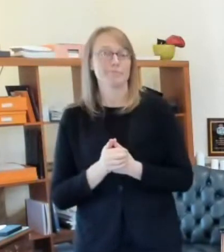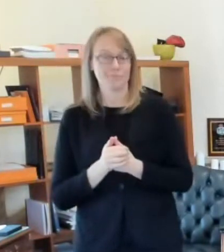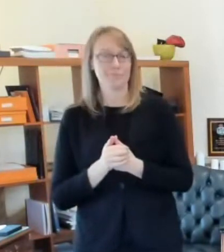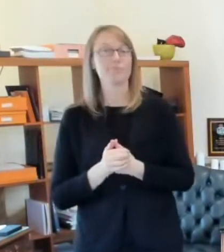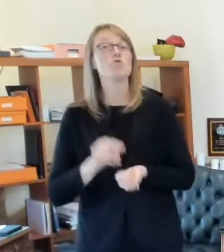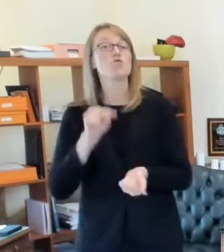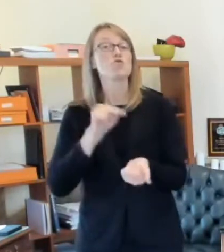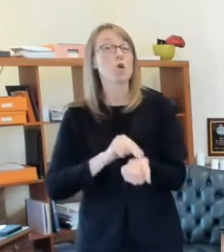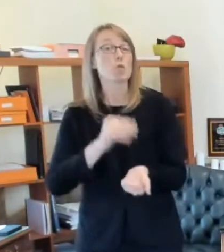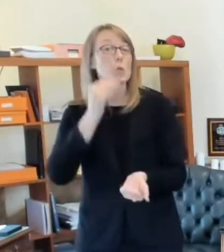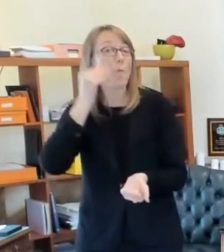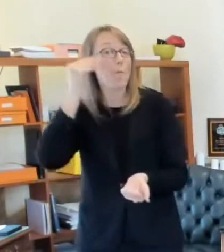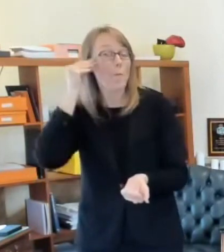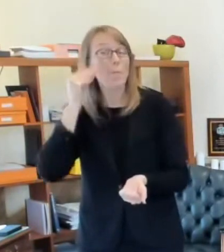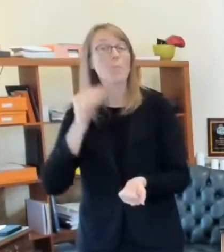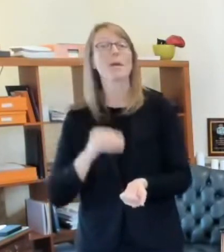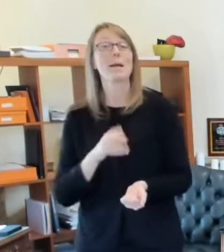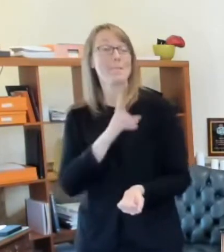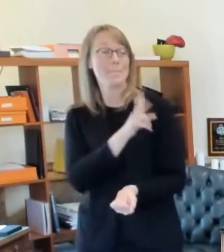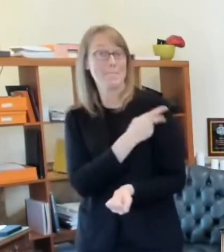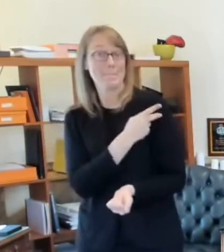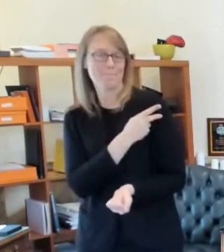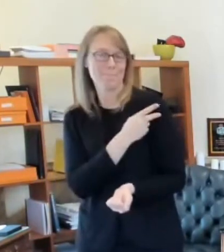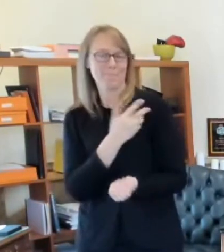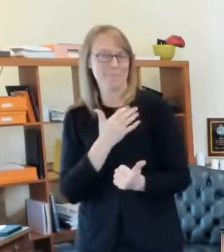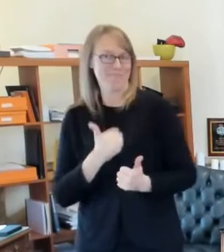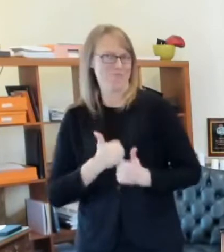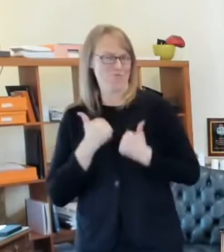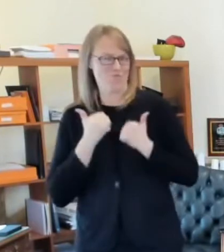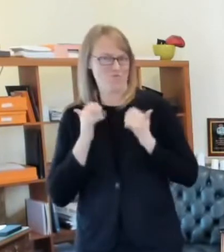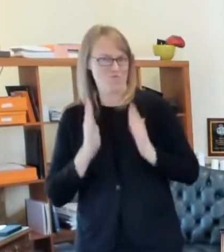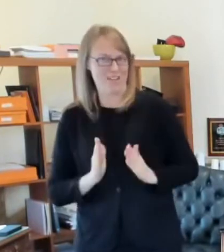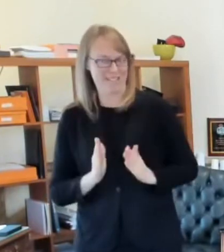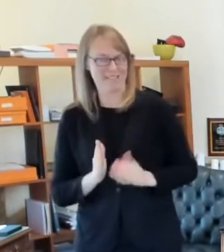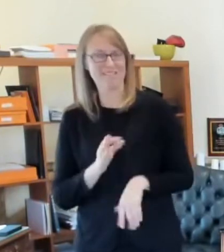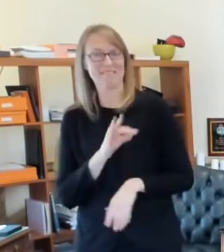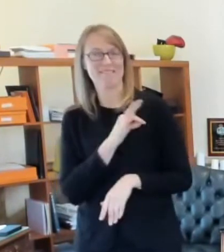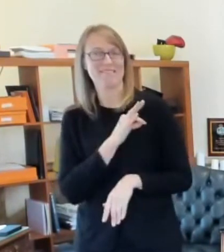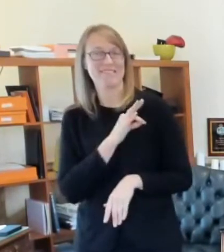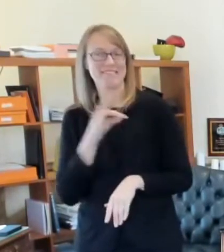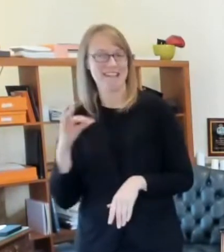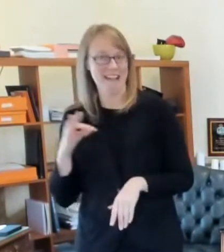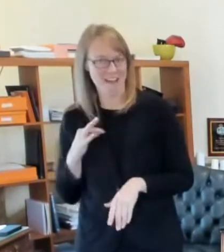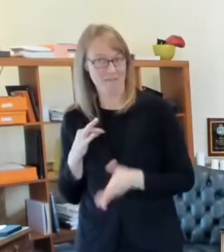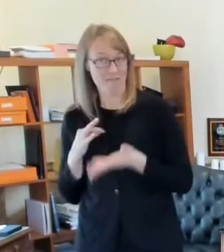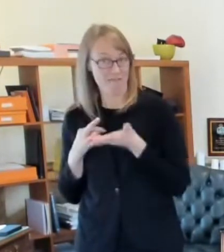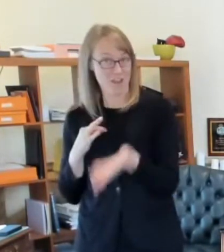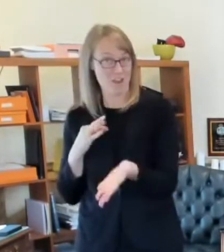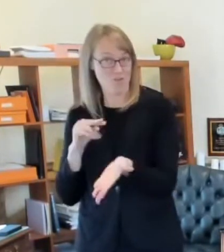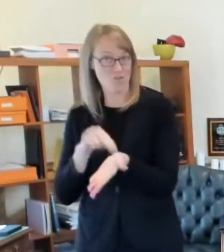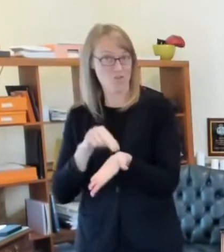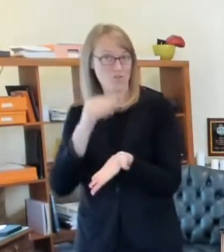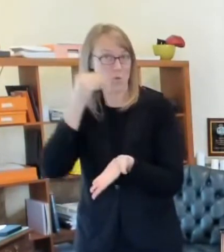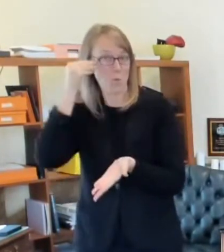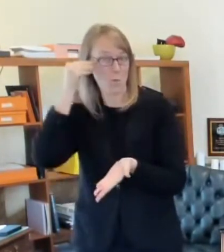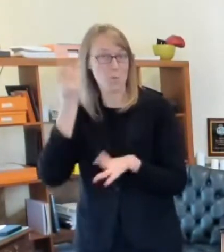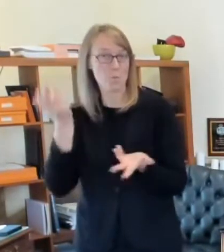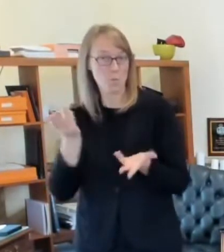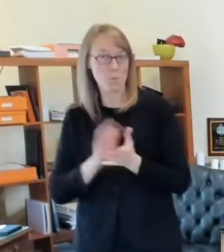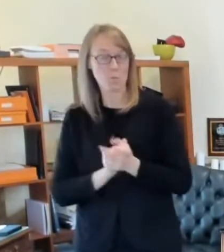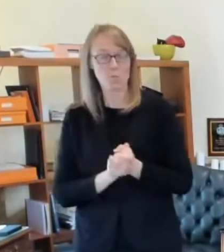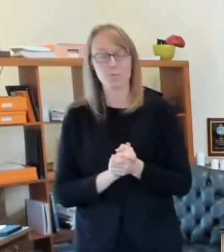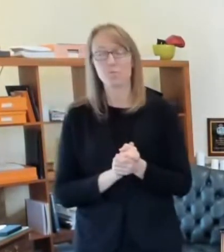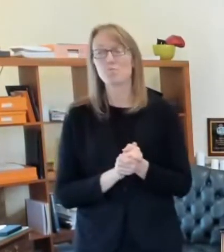living facilities. But that's going to take a little while because this vaccine is going to roll out more and more doses per week. And